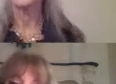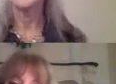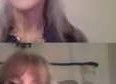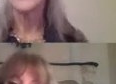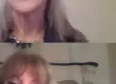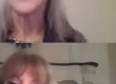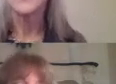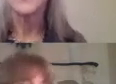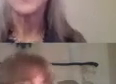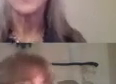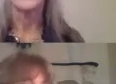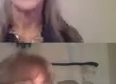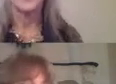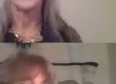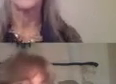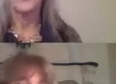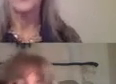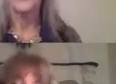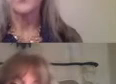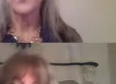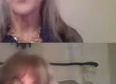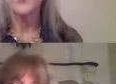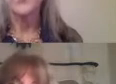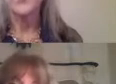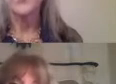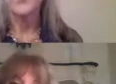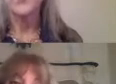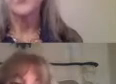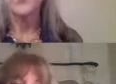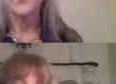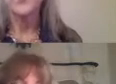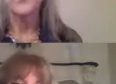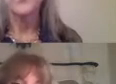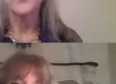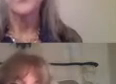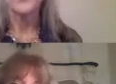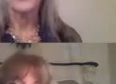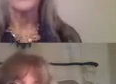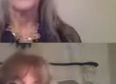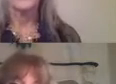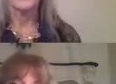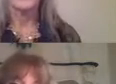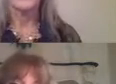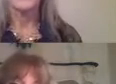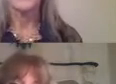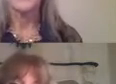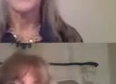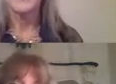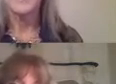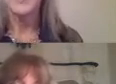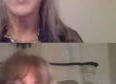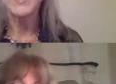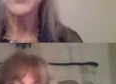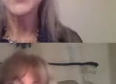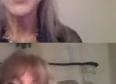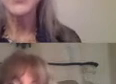turn it over after that to Janet to talk about the costumes for the ballets, which you will be stunned by, I am sure. So Lisa, thank you so